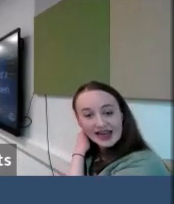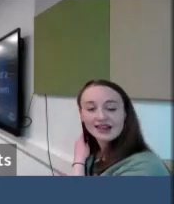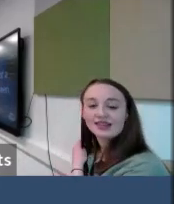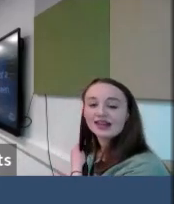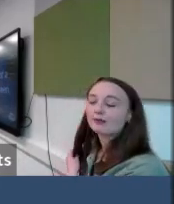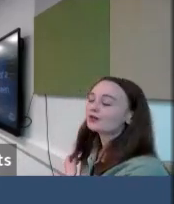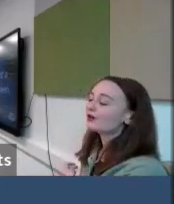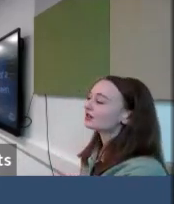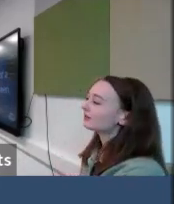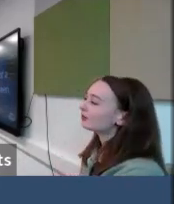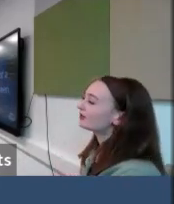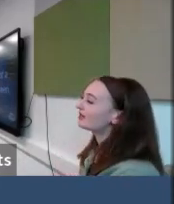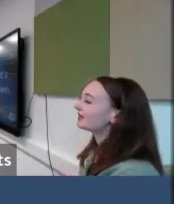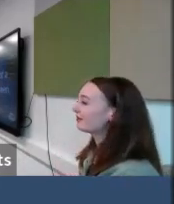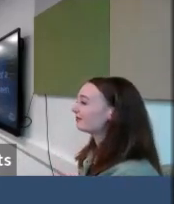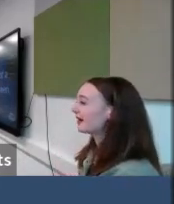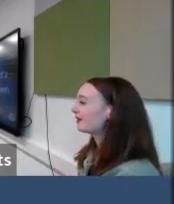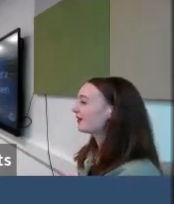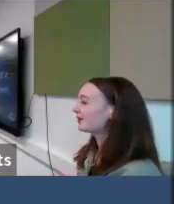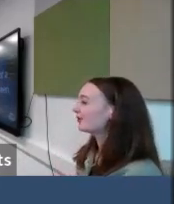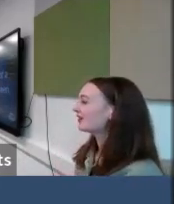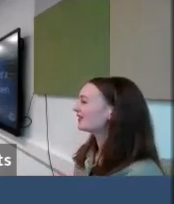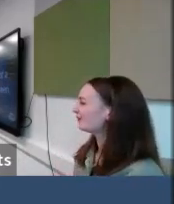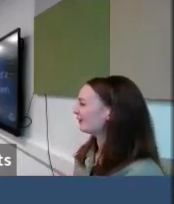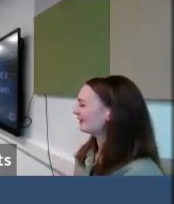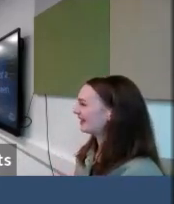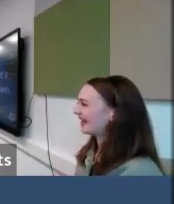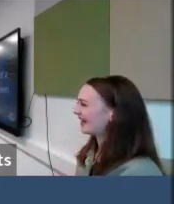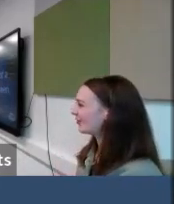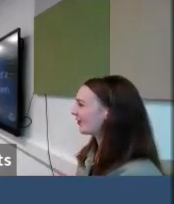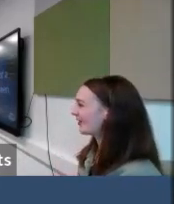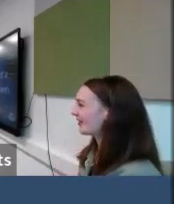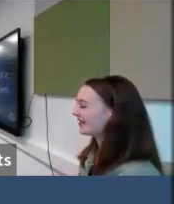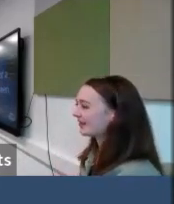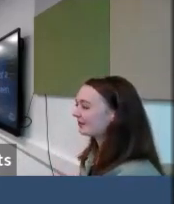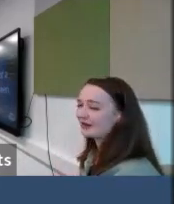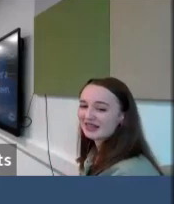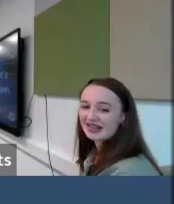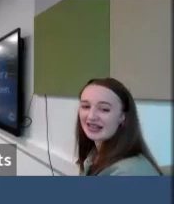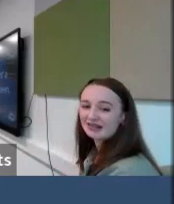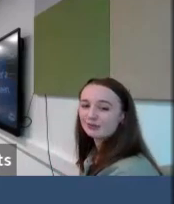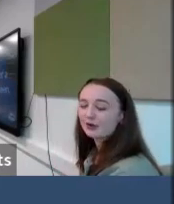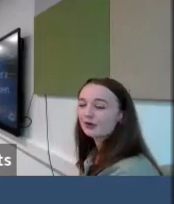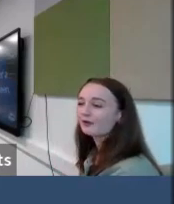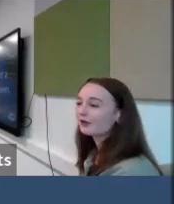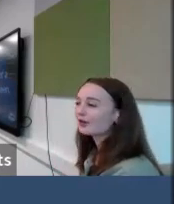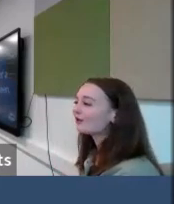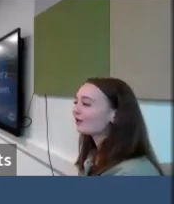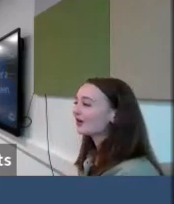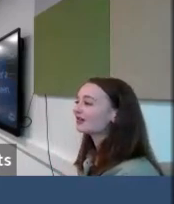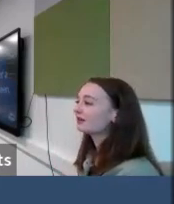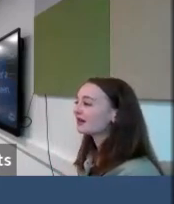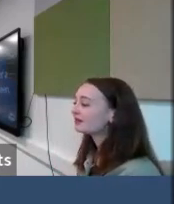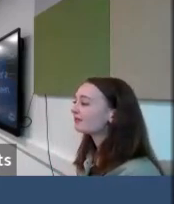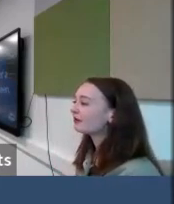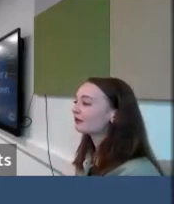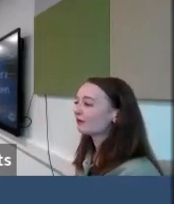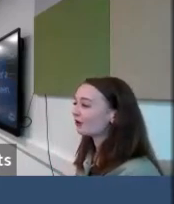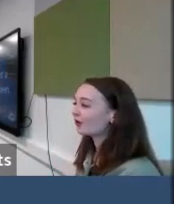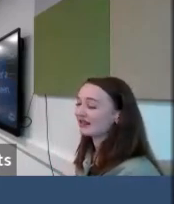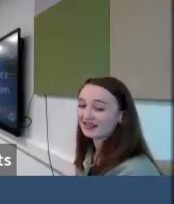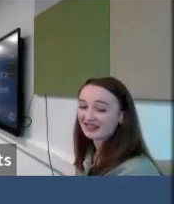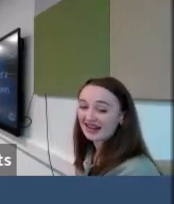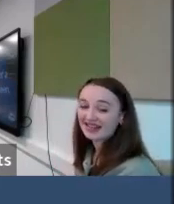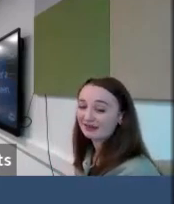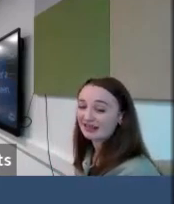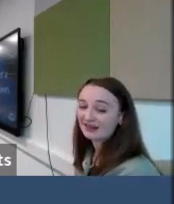And yeah, I think we've talked about all these different barriers and all these different intricacies in the community, but for a lot of us, the biggest barrier of